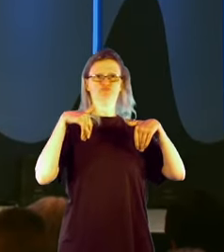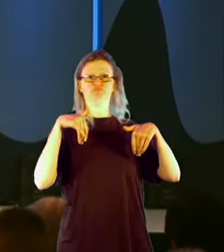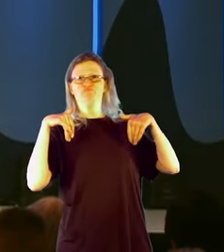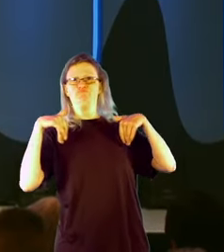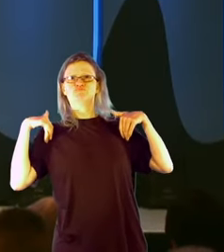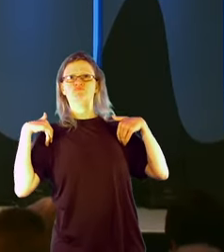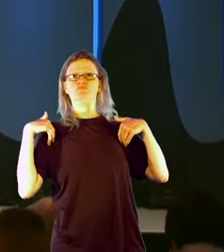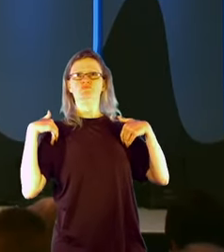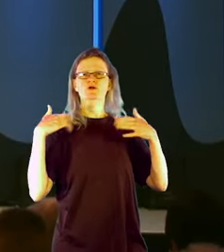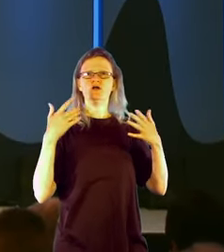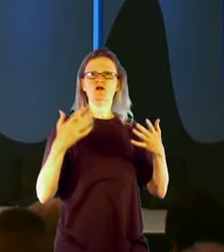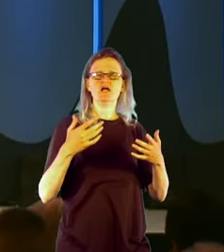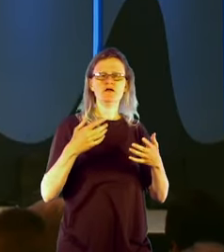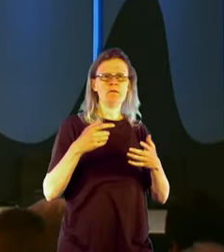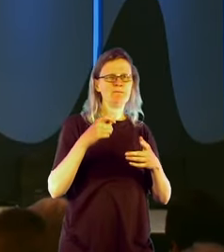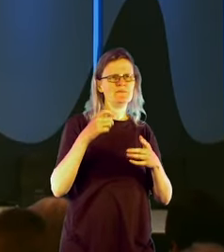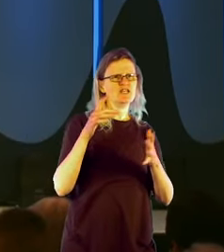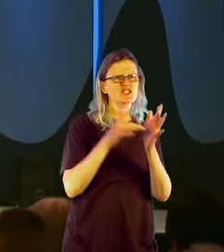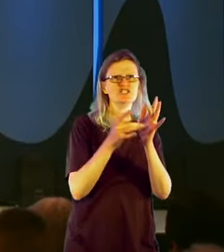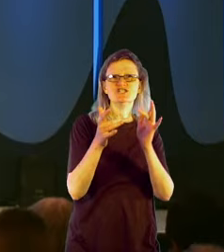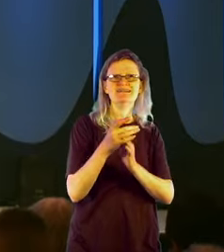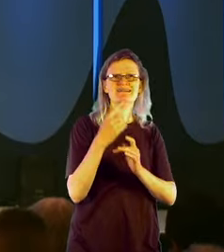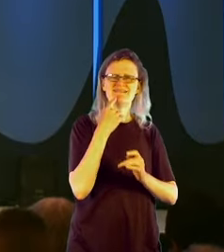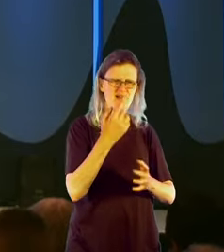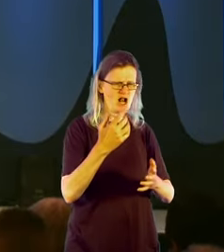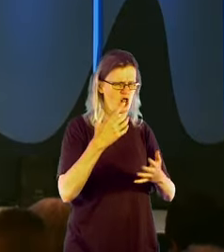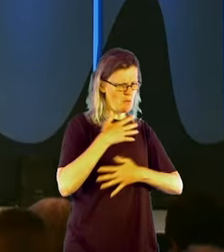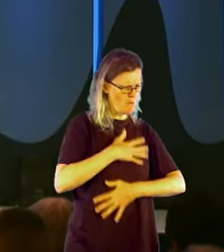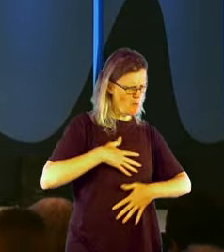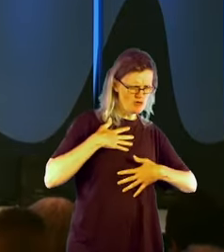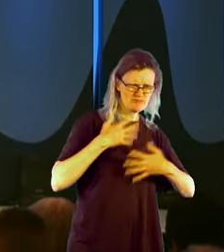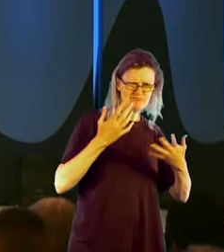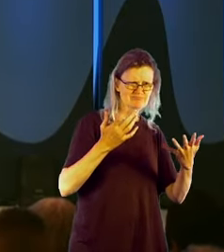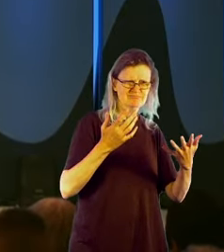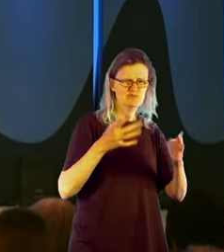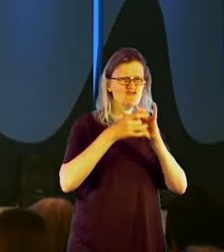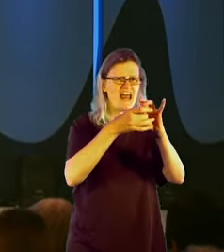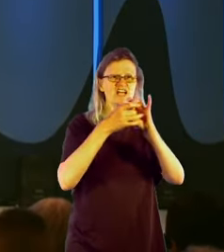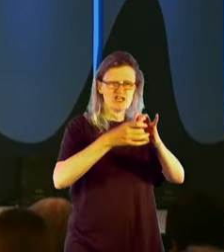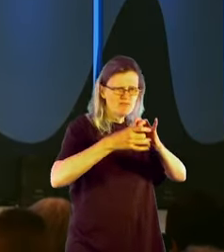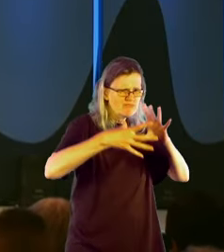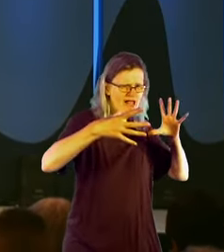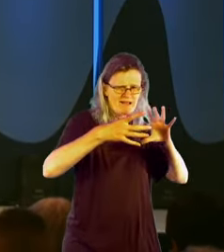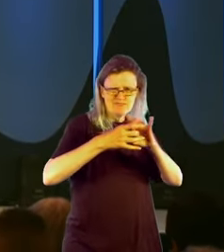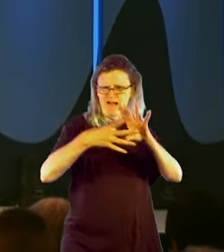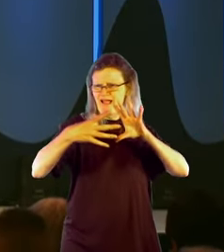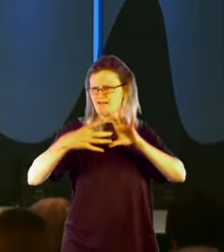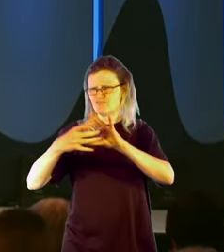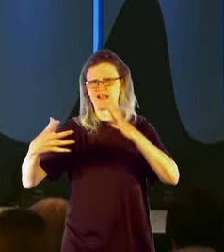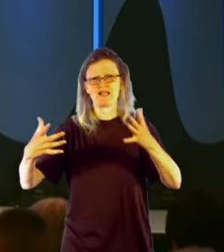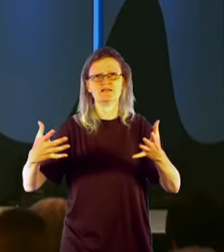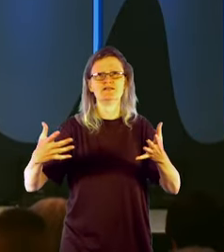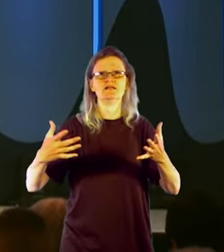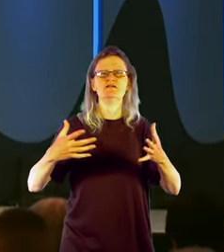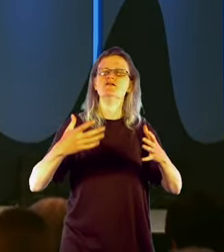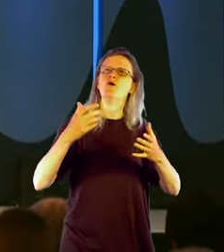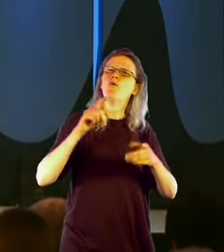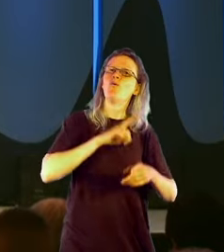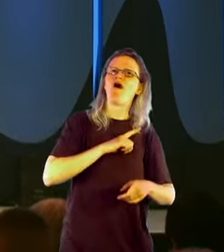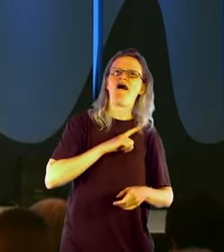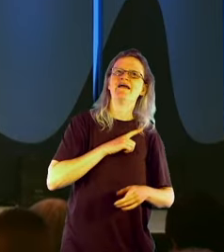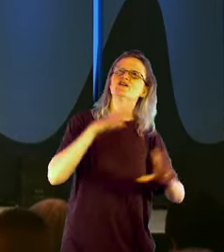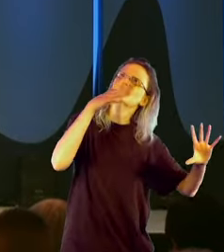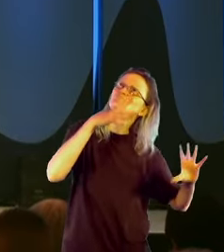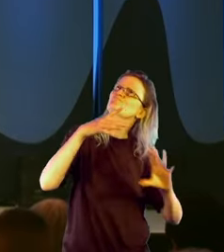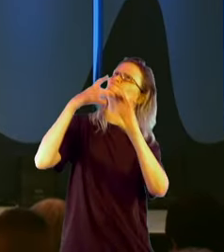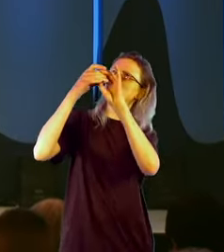Jesus bore the pain of relational breakdown in order to redeem our relationships. In the New Testament, this is most